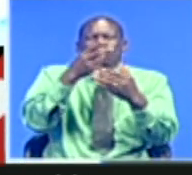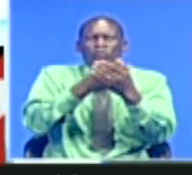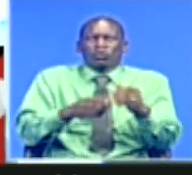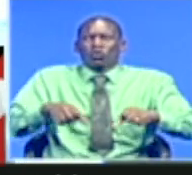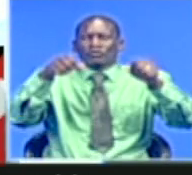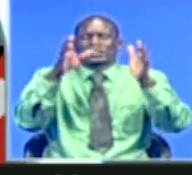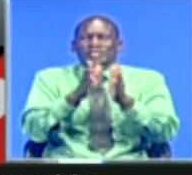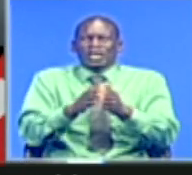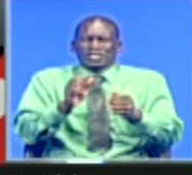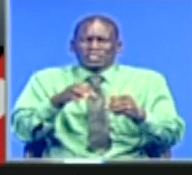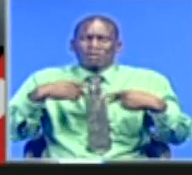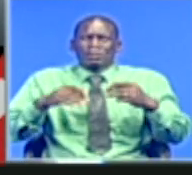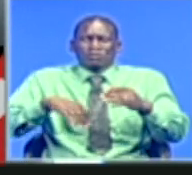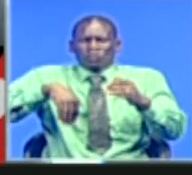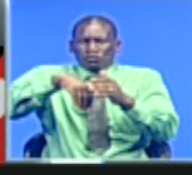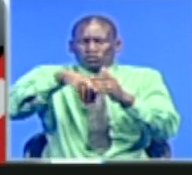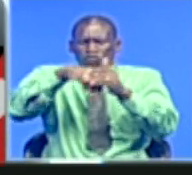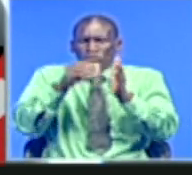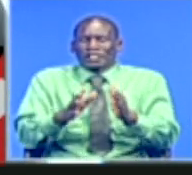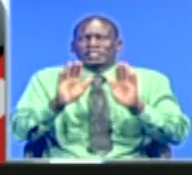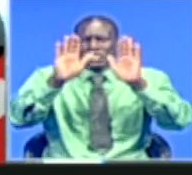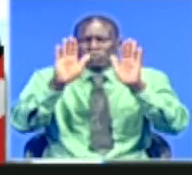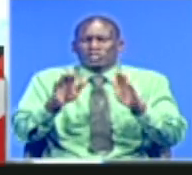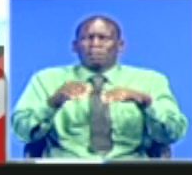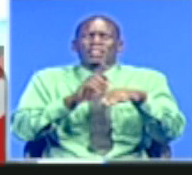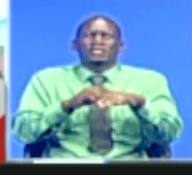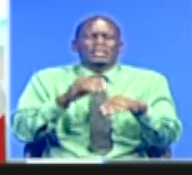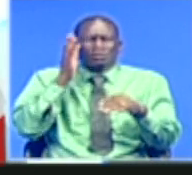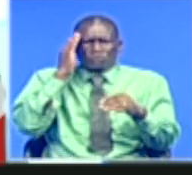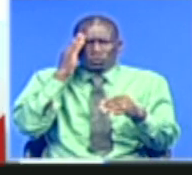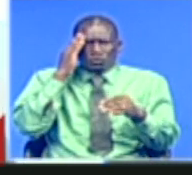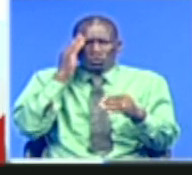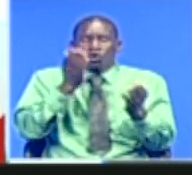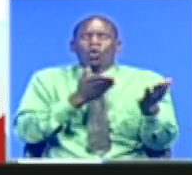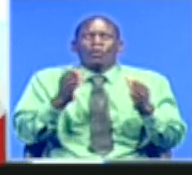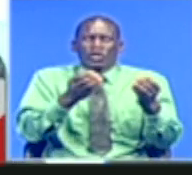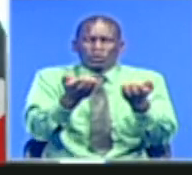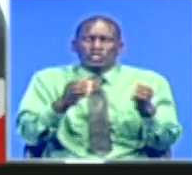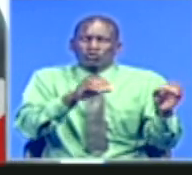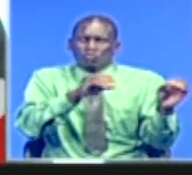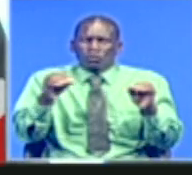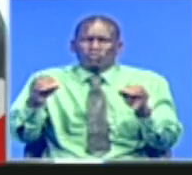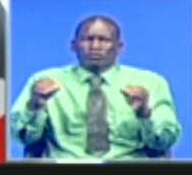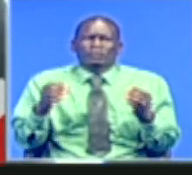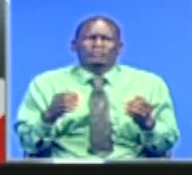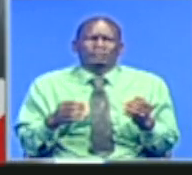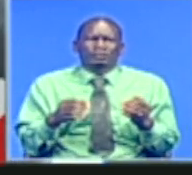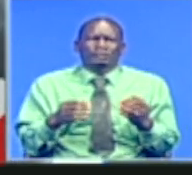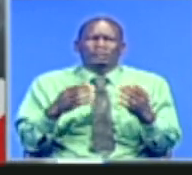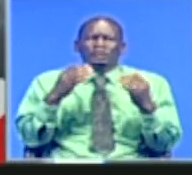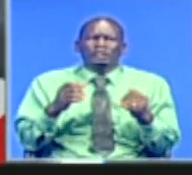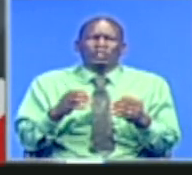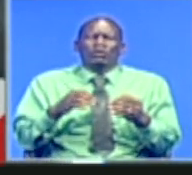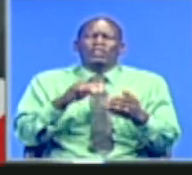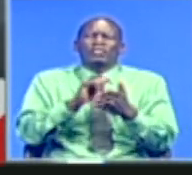so important. Because once you realize where we need to go is the only time we can